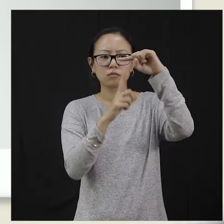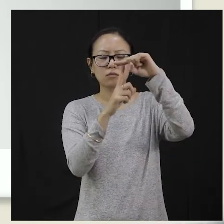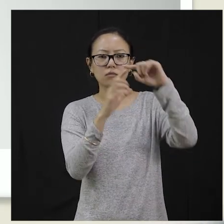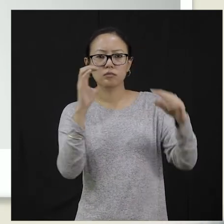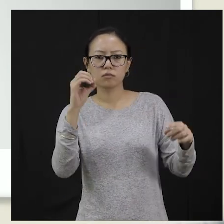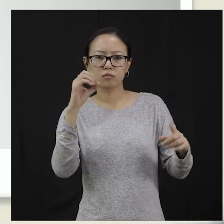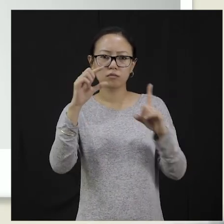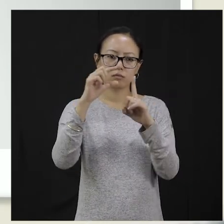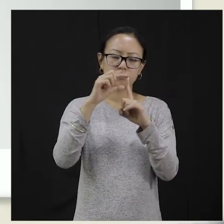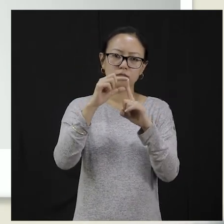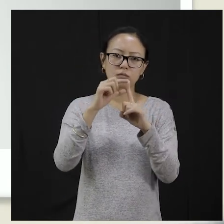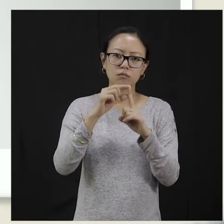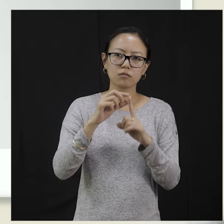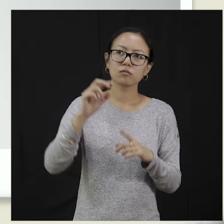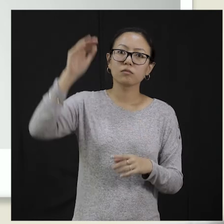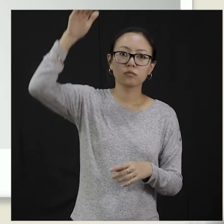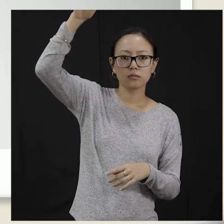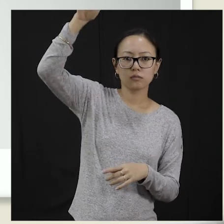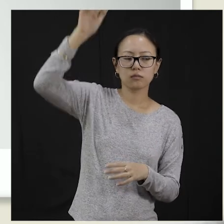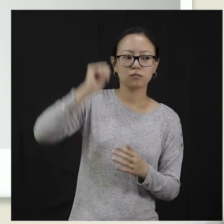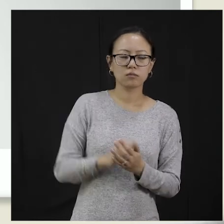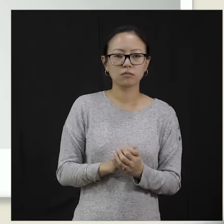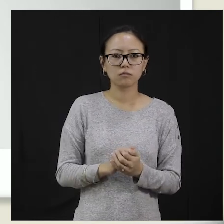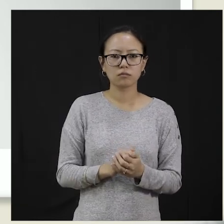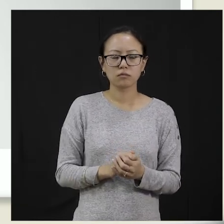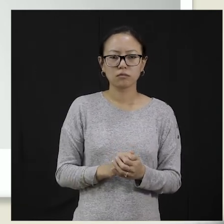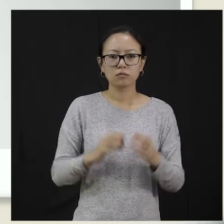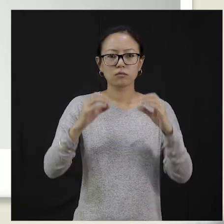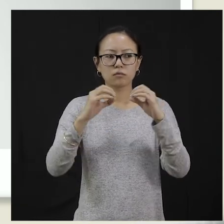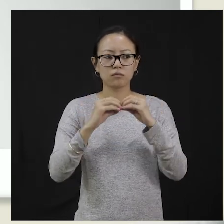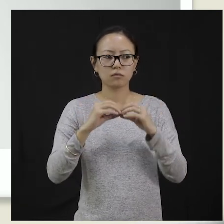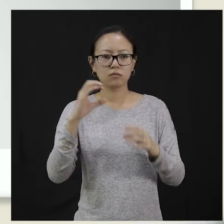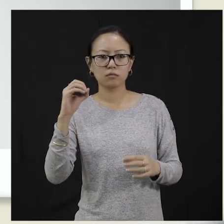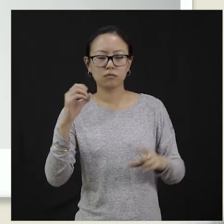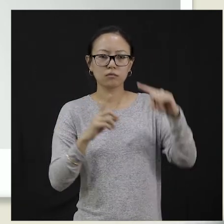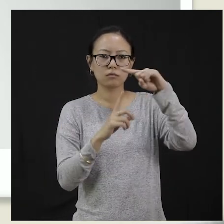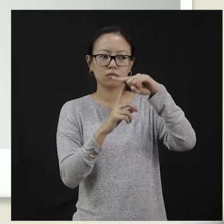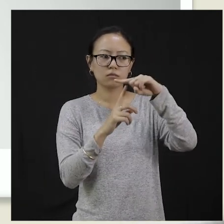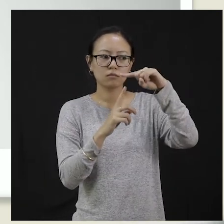T-O-P, top. Then, bottom.